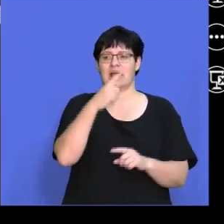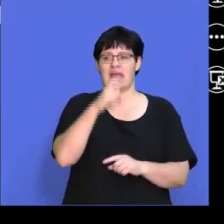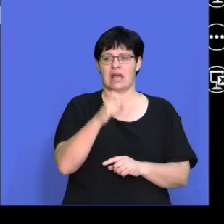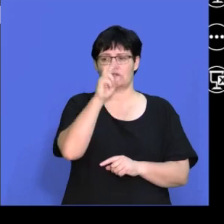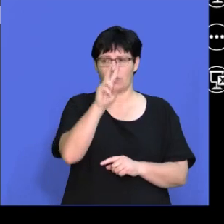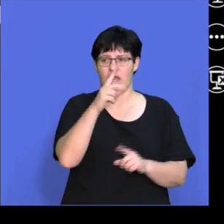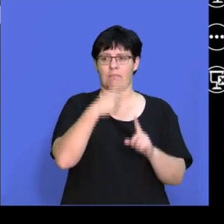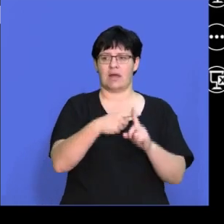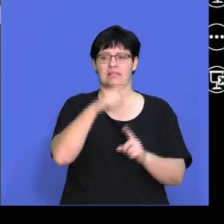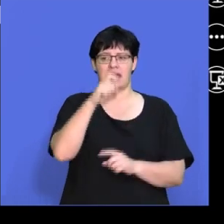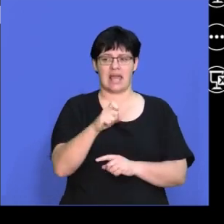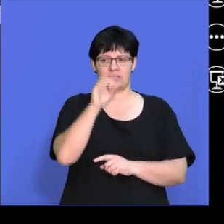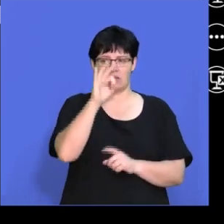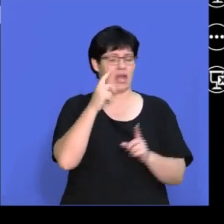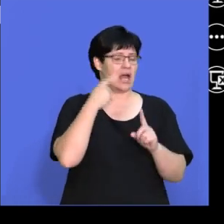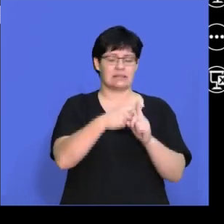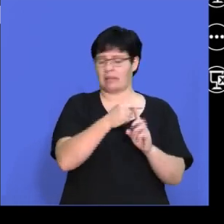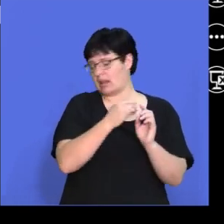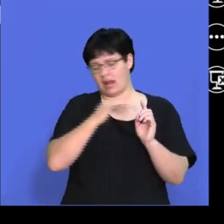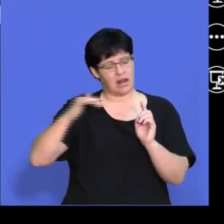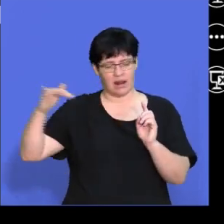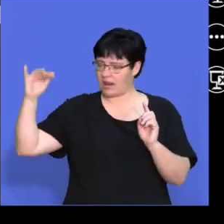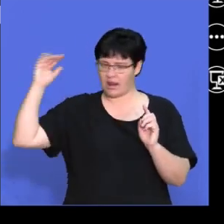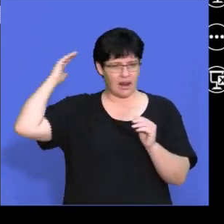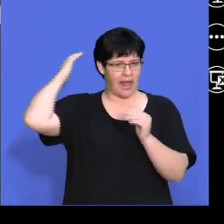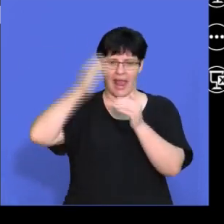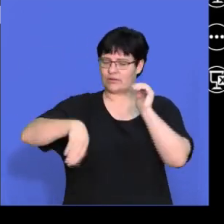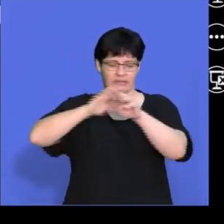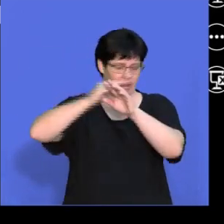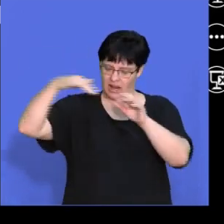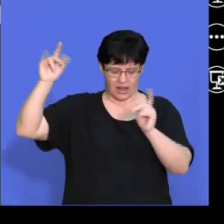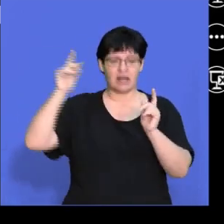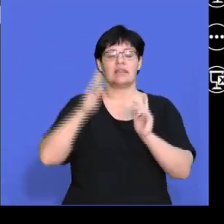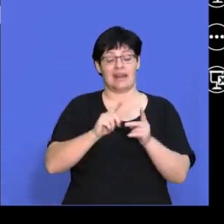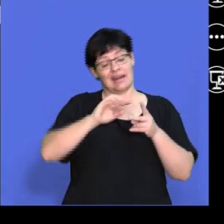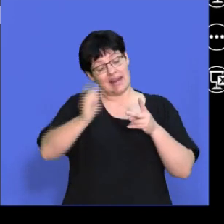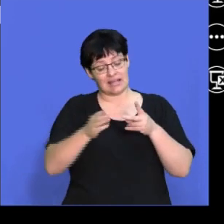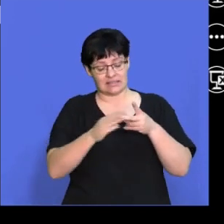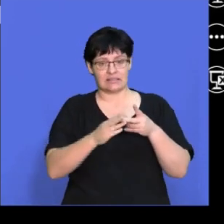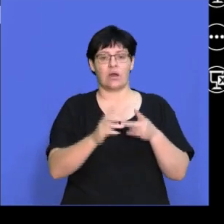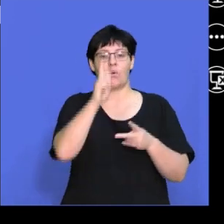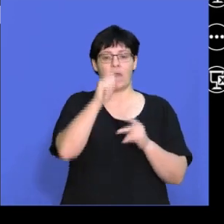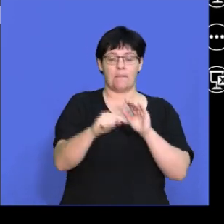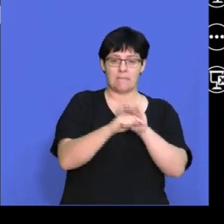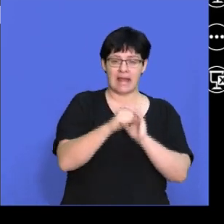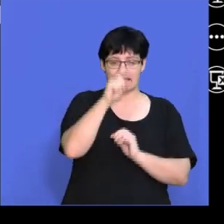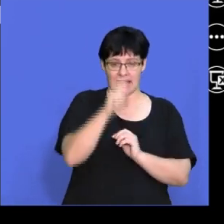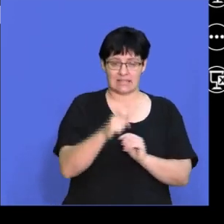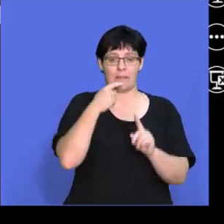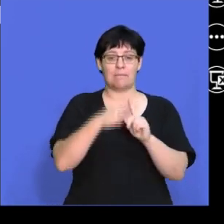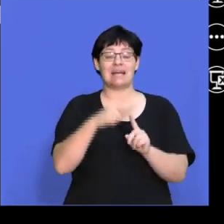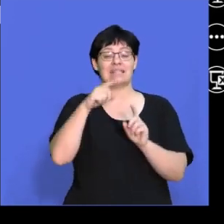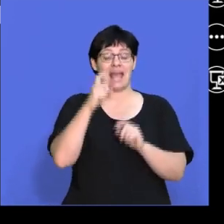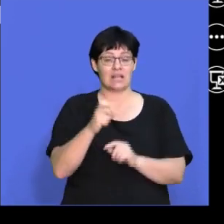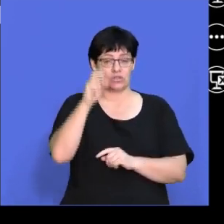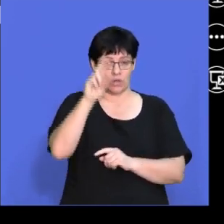on, all the way up to the end of time, all the way up to infinity and beyond. And the next one is 1 minus x plus